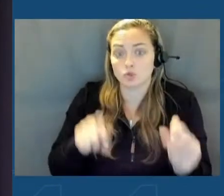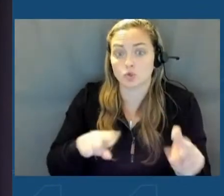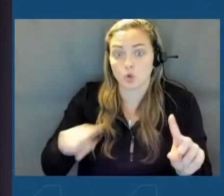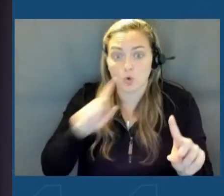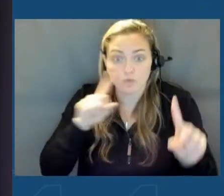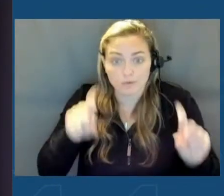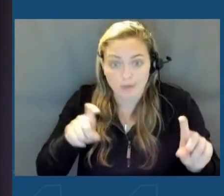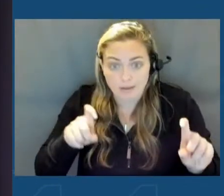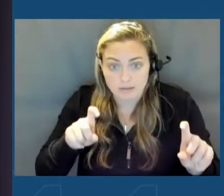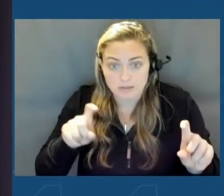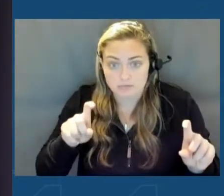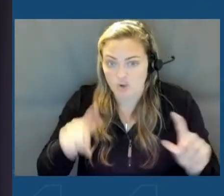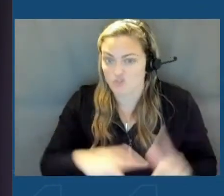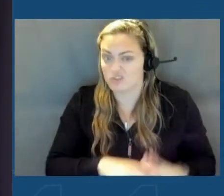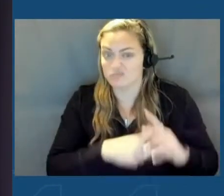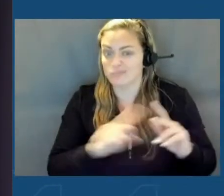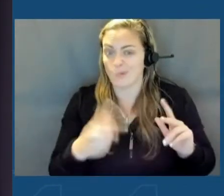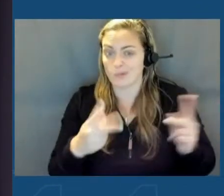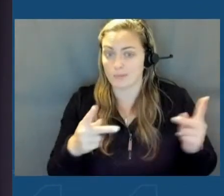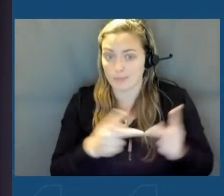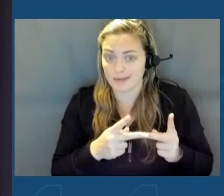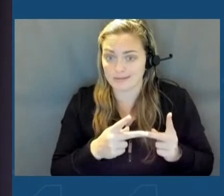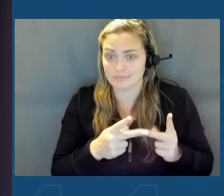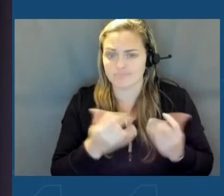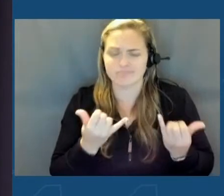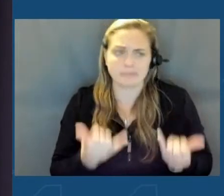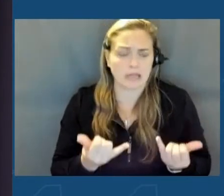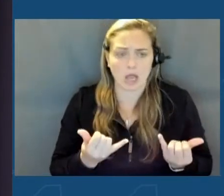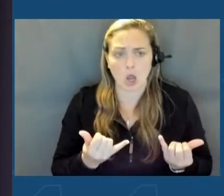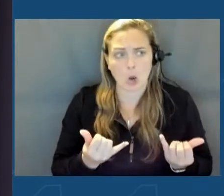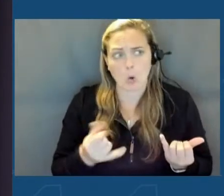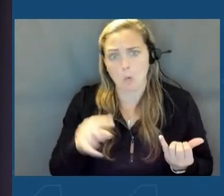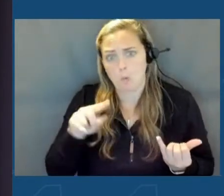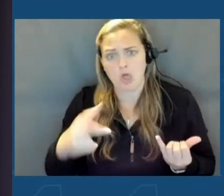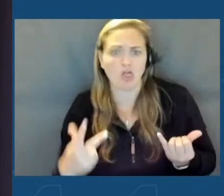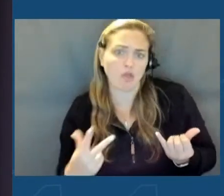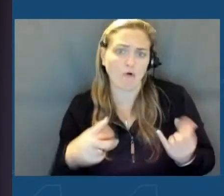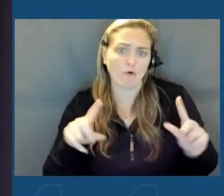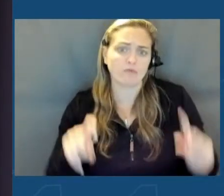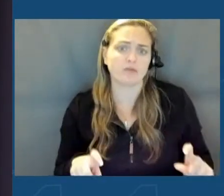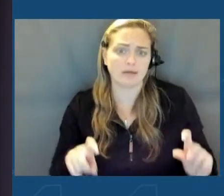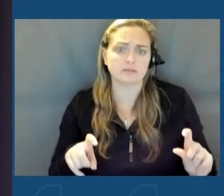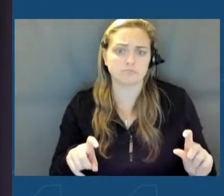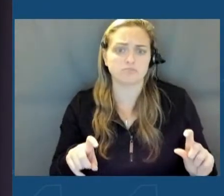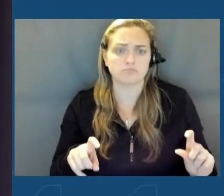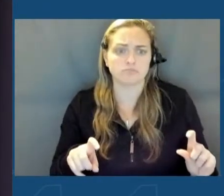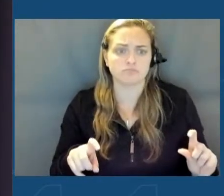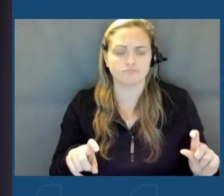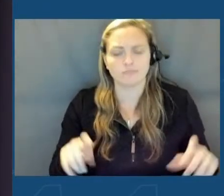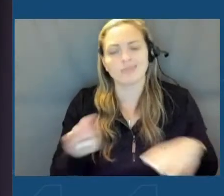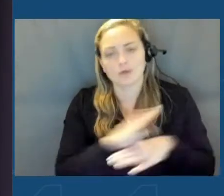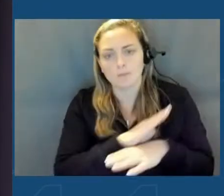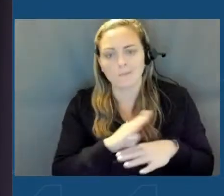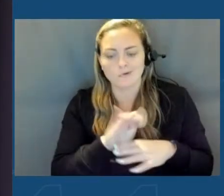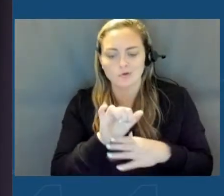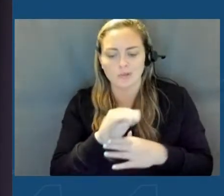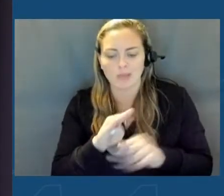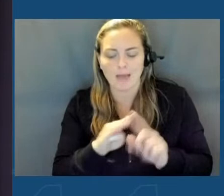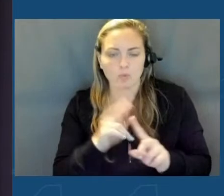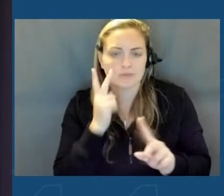get tested for monkeypox, is now only doing about a third of the tests, the commercial labs, and we often see